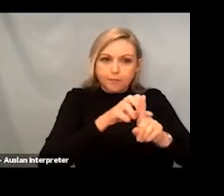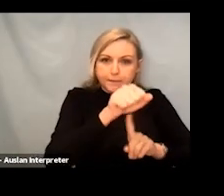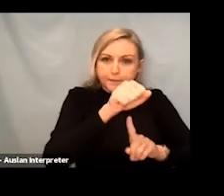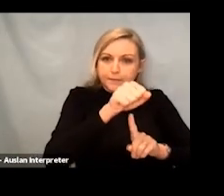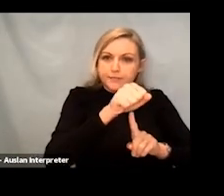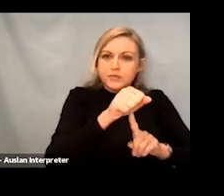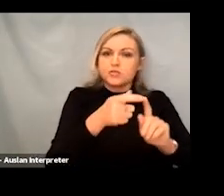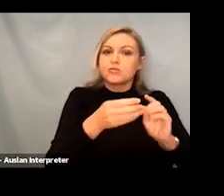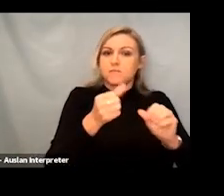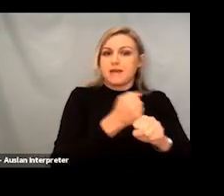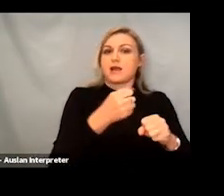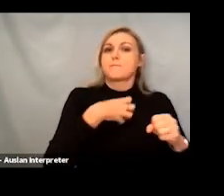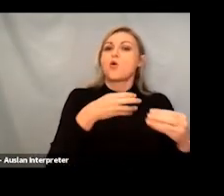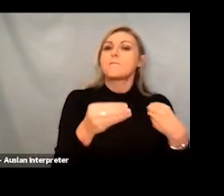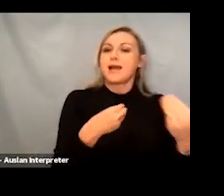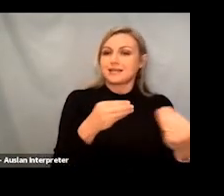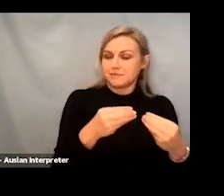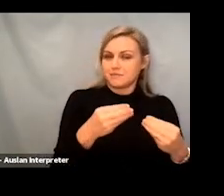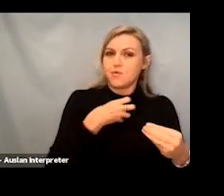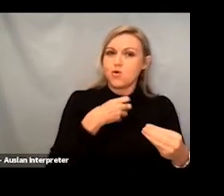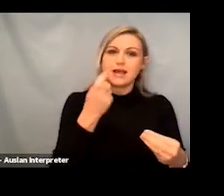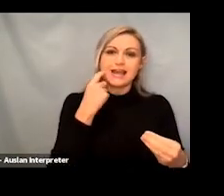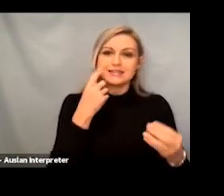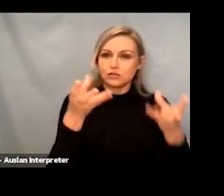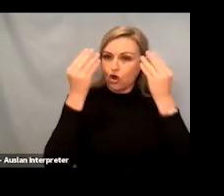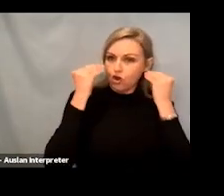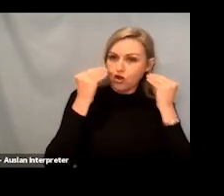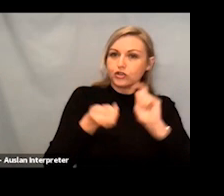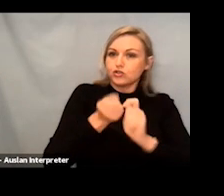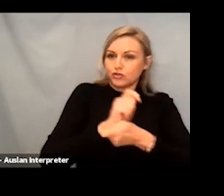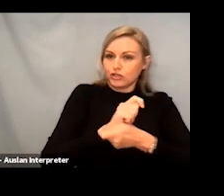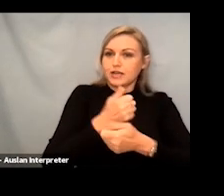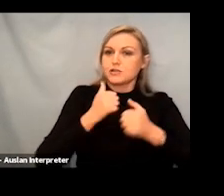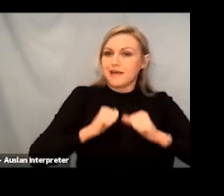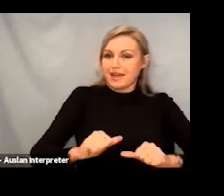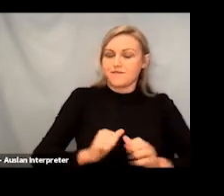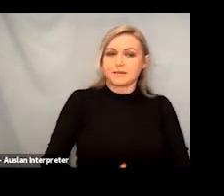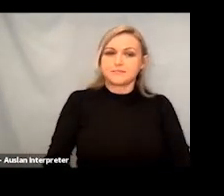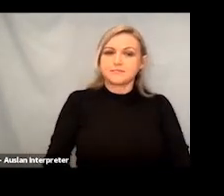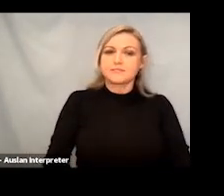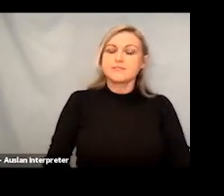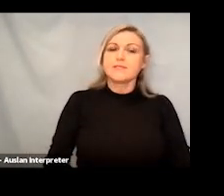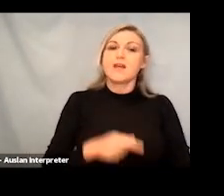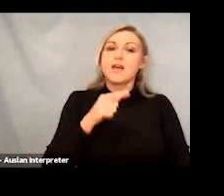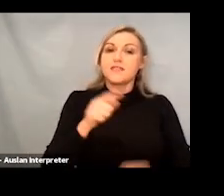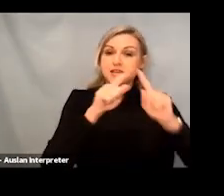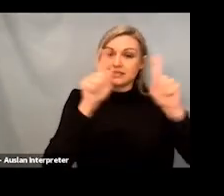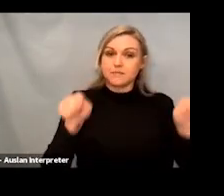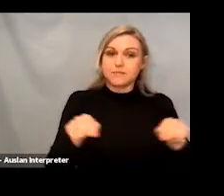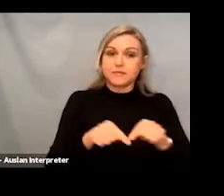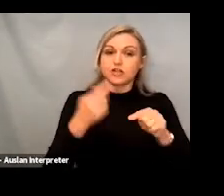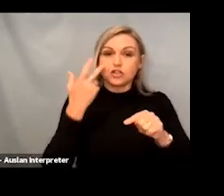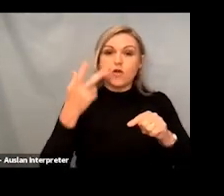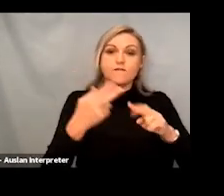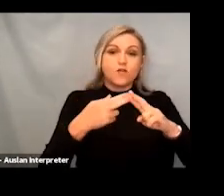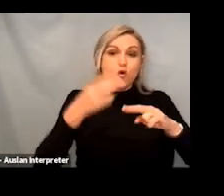ends. So these slides I present to introduce briefly the brain imaging